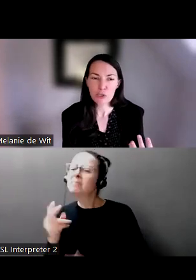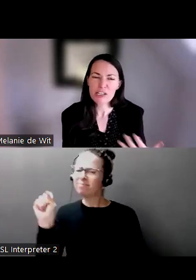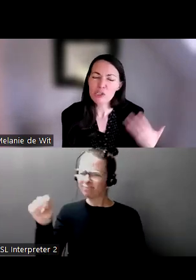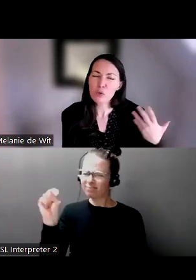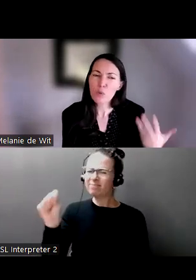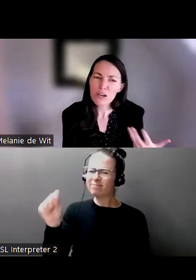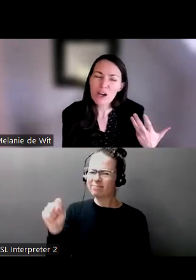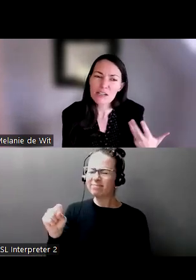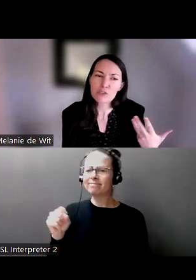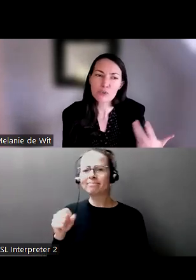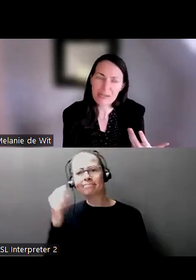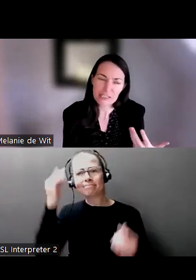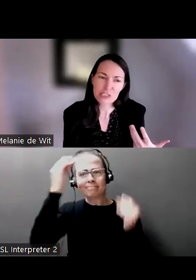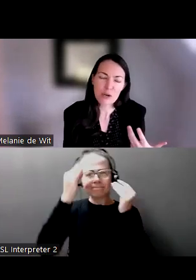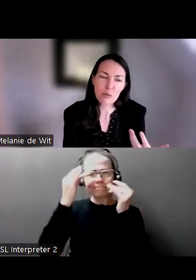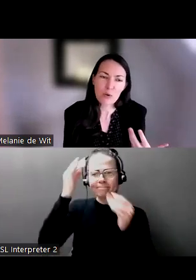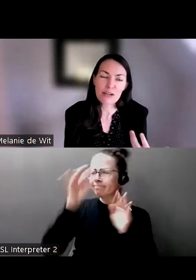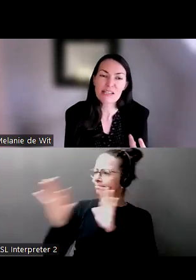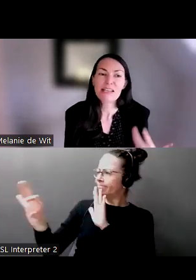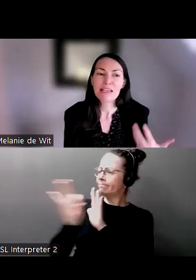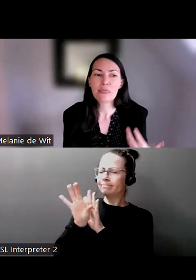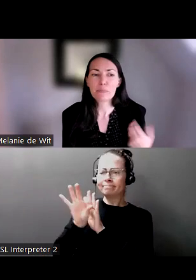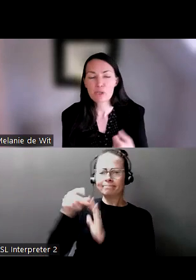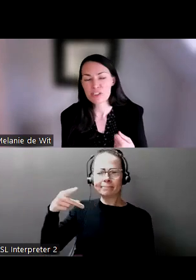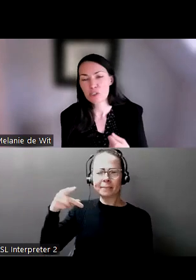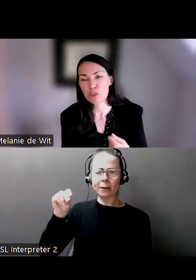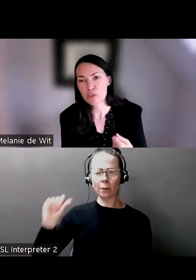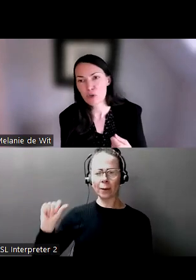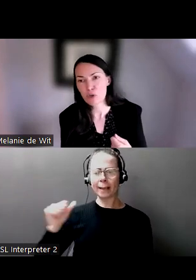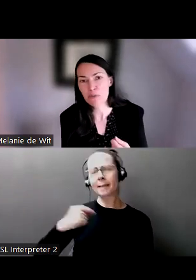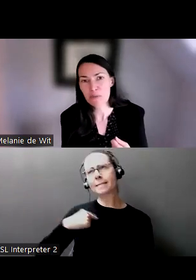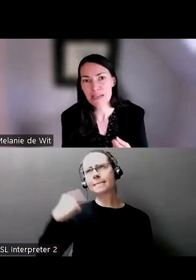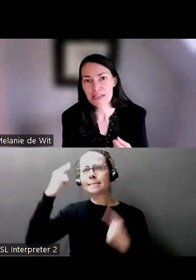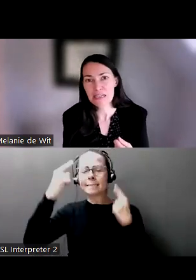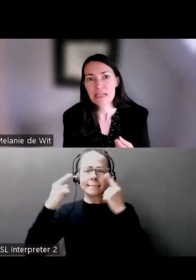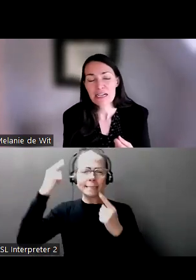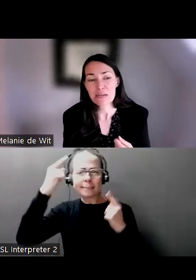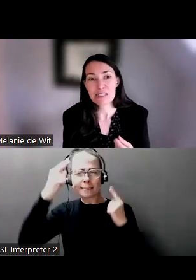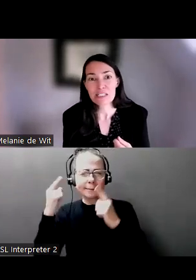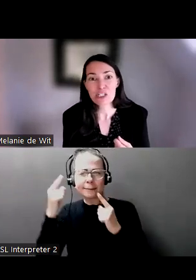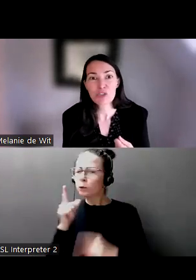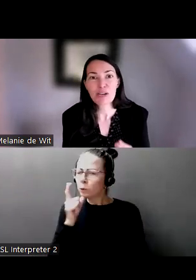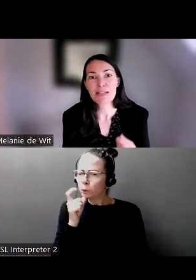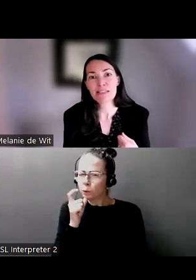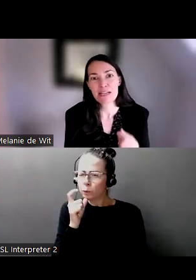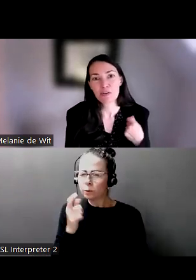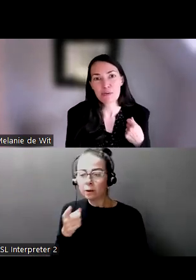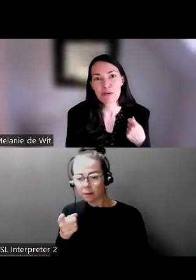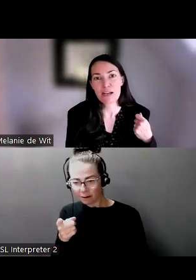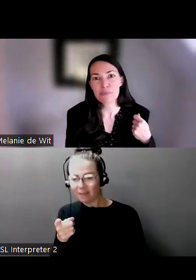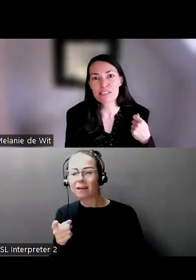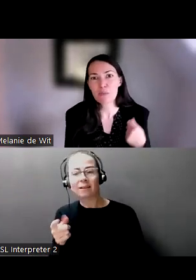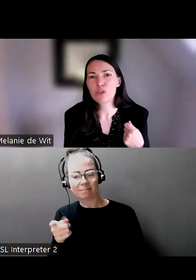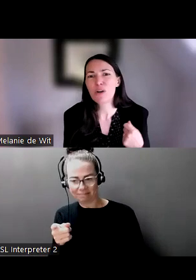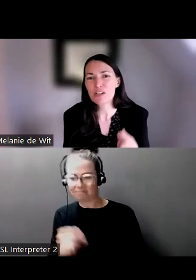turn your mind to. What kind of traits do I want in the person who's going to be making decisions? Great. Leanne, great